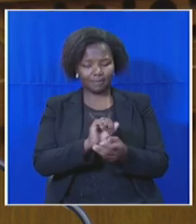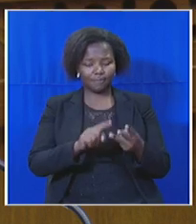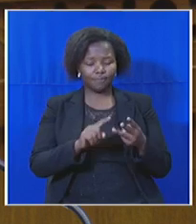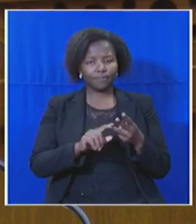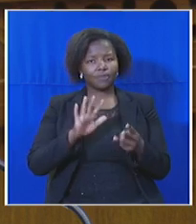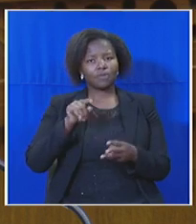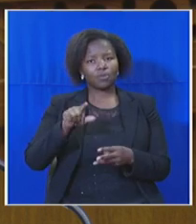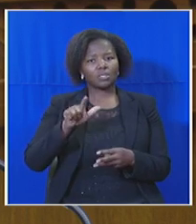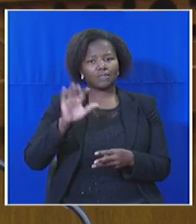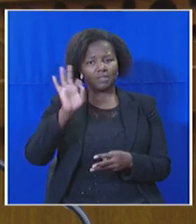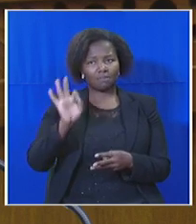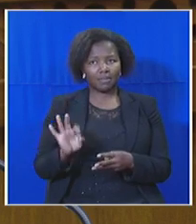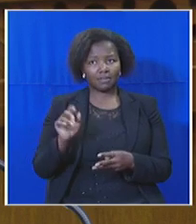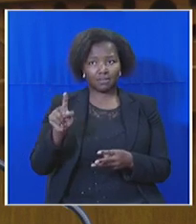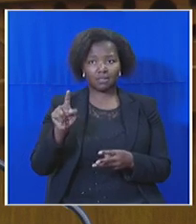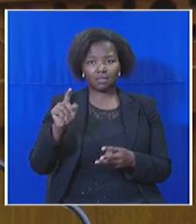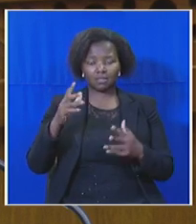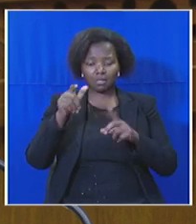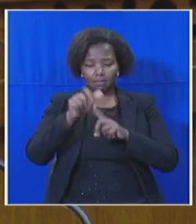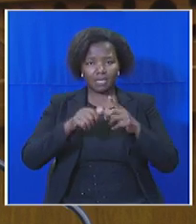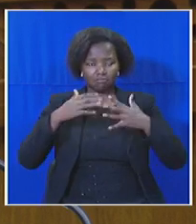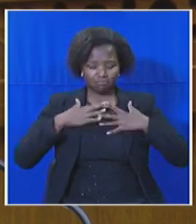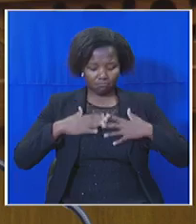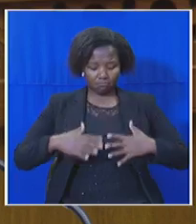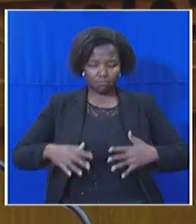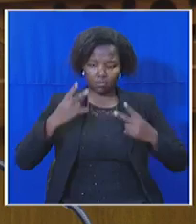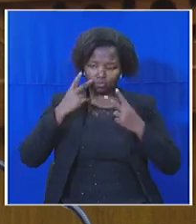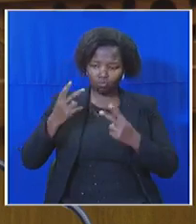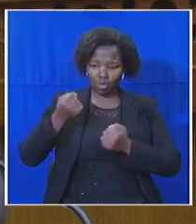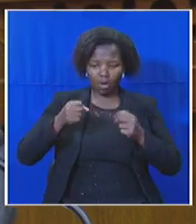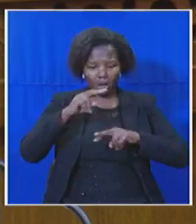5.7% killed while conducting searches of persons and motor vehicles.